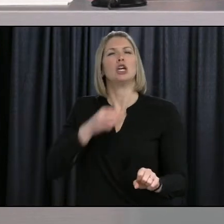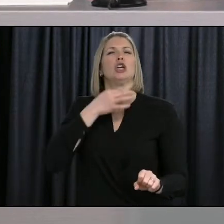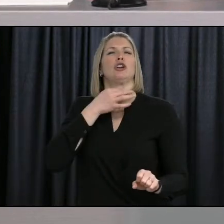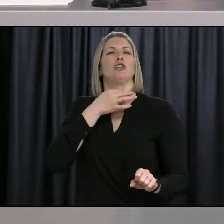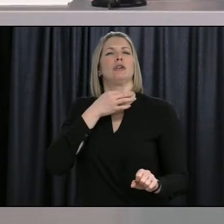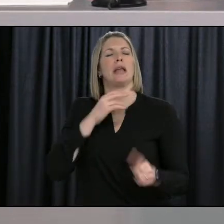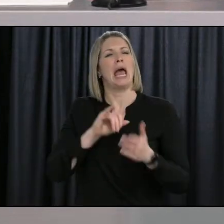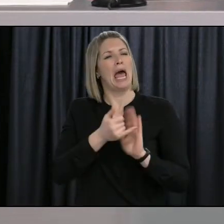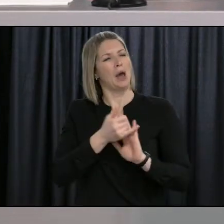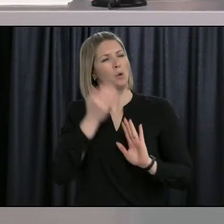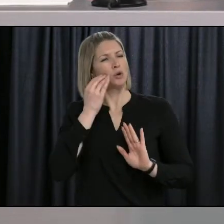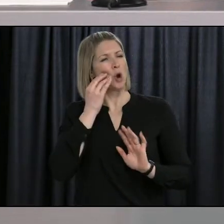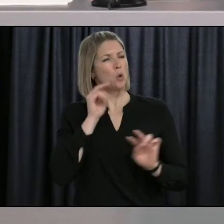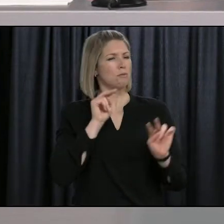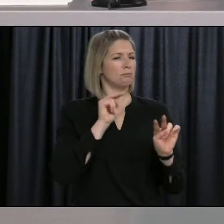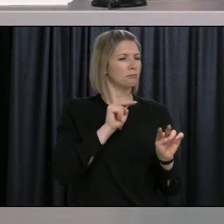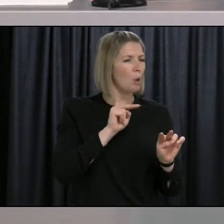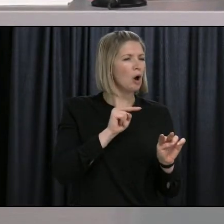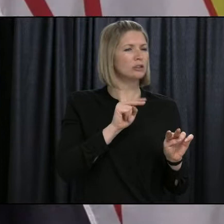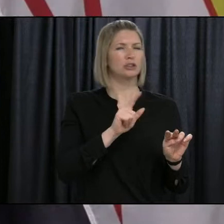and keeping them accountable.